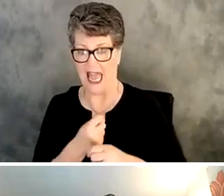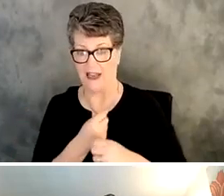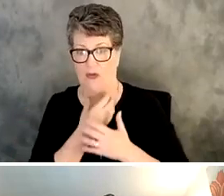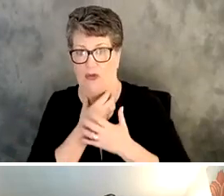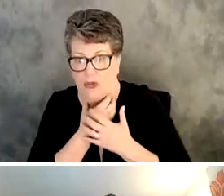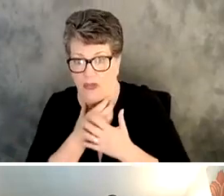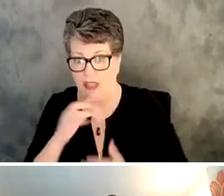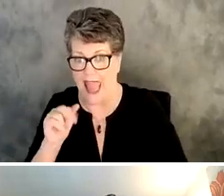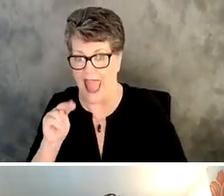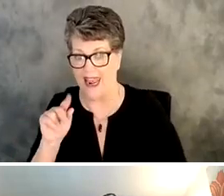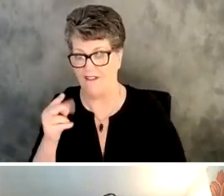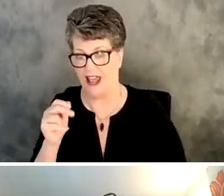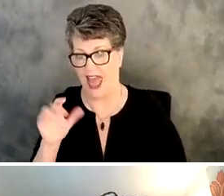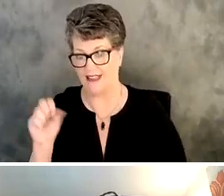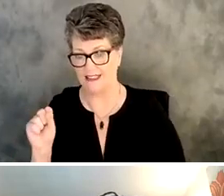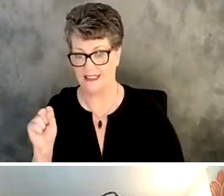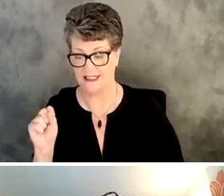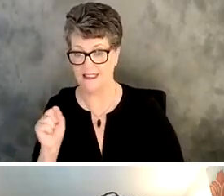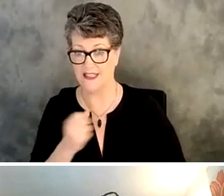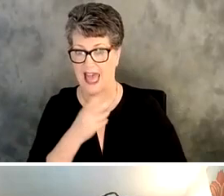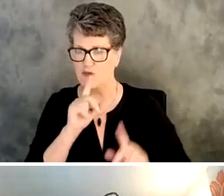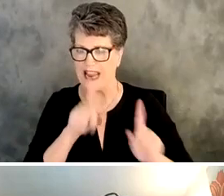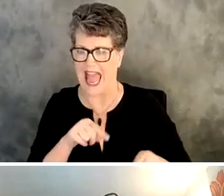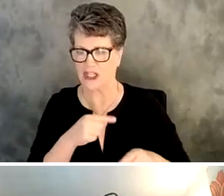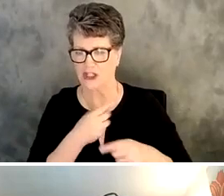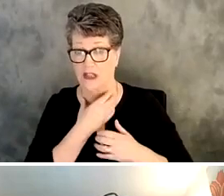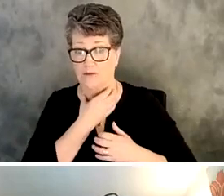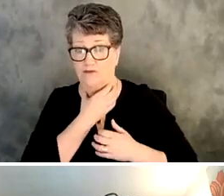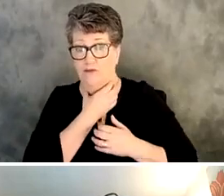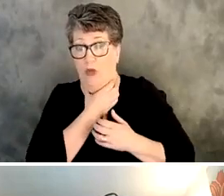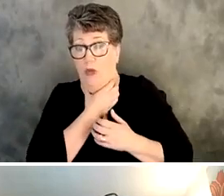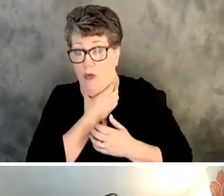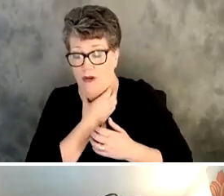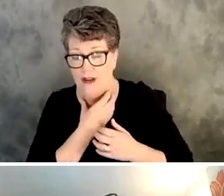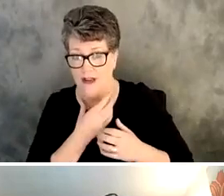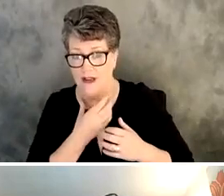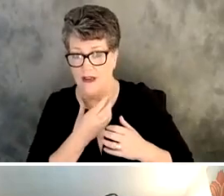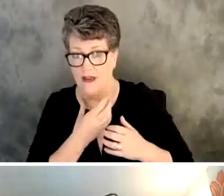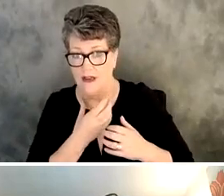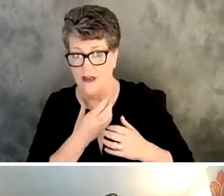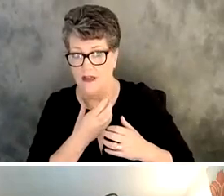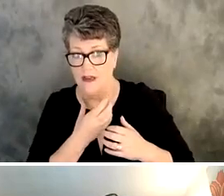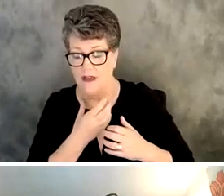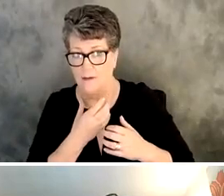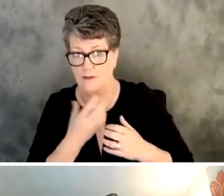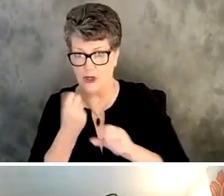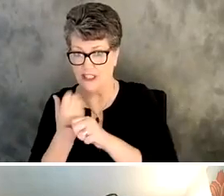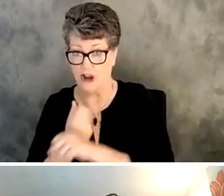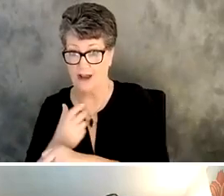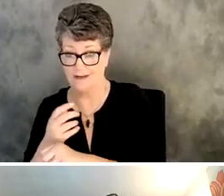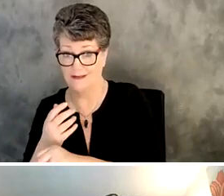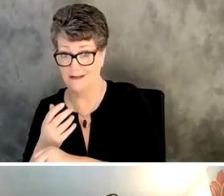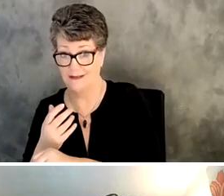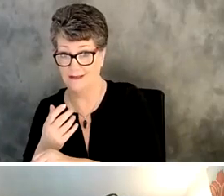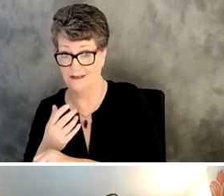that. It's kind of a catch-22 because you just had the vaccine, so you got it. So you're now, you know, you're protected. You have anaphylaxis,